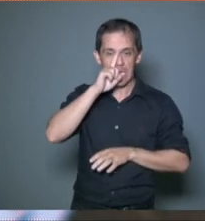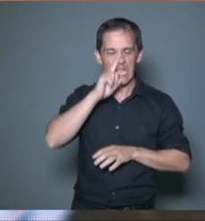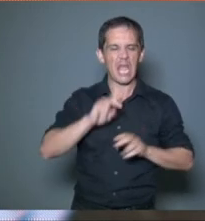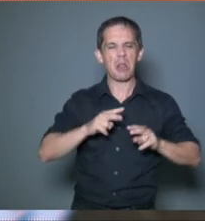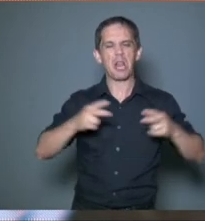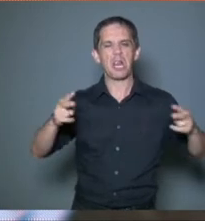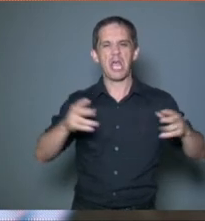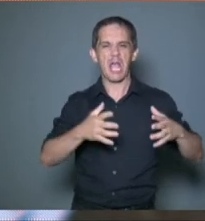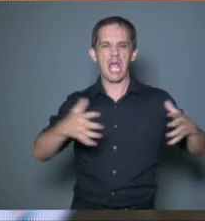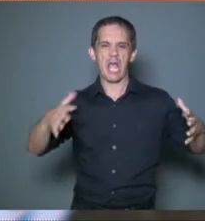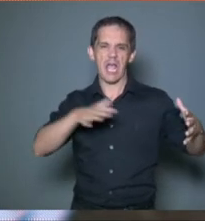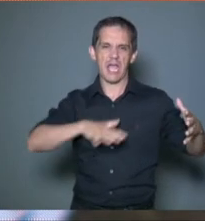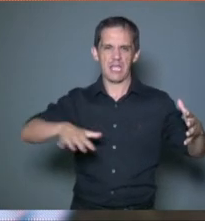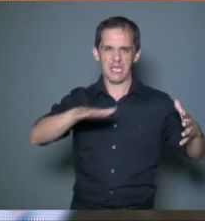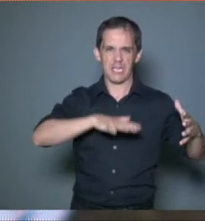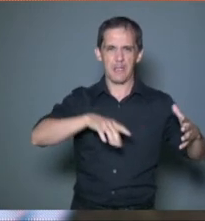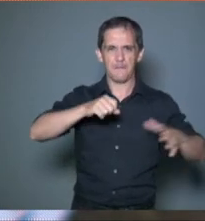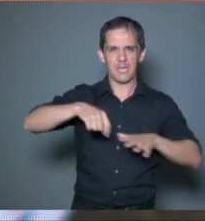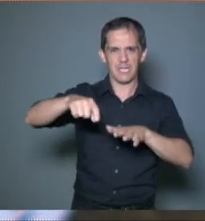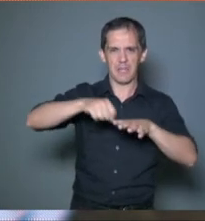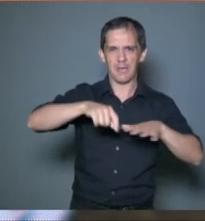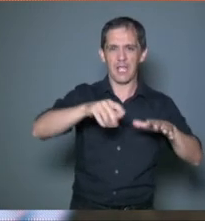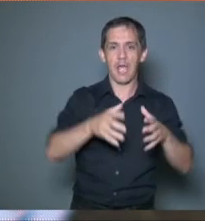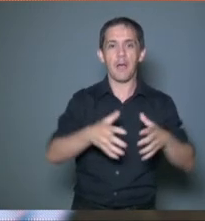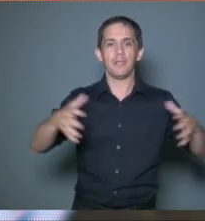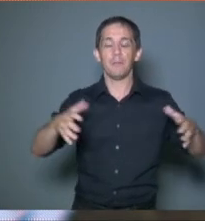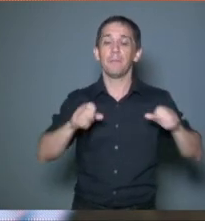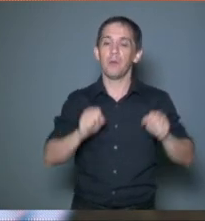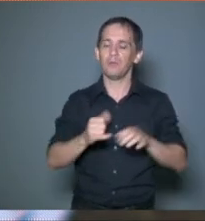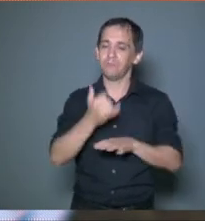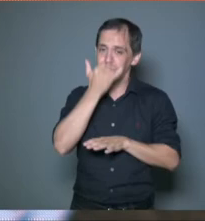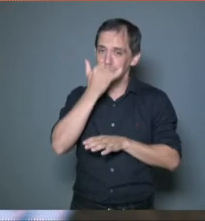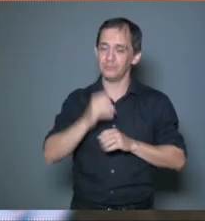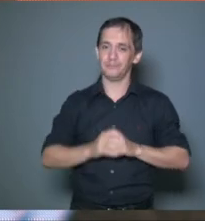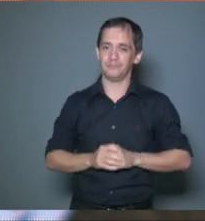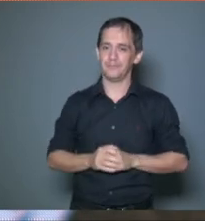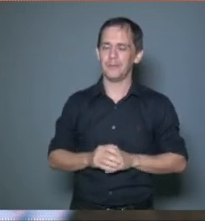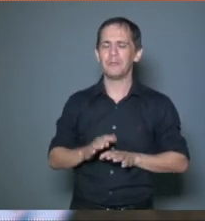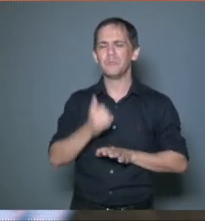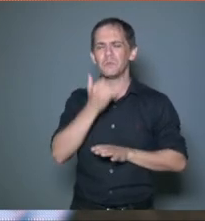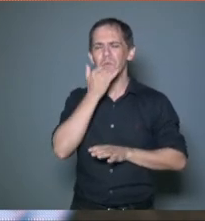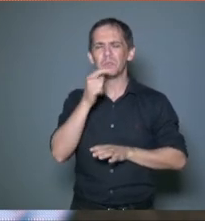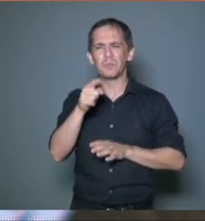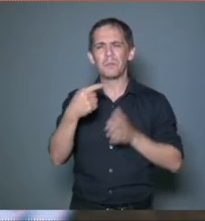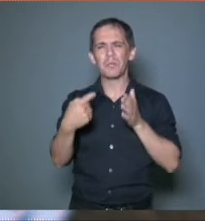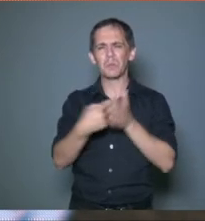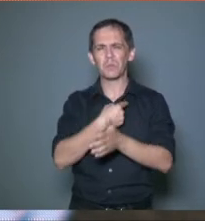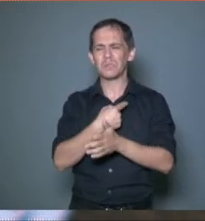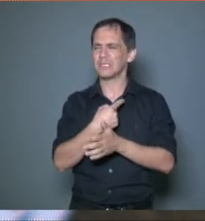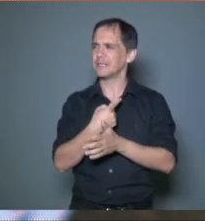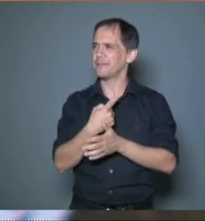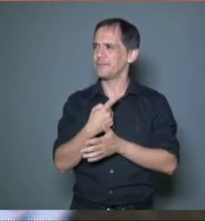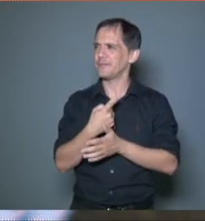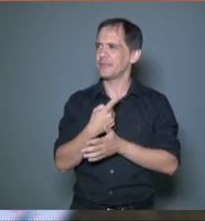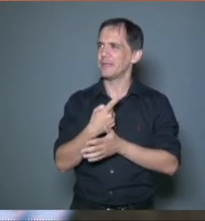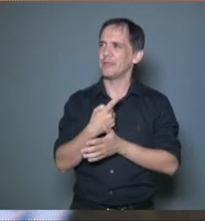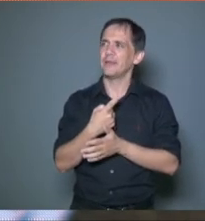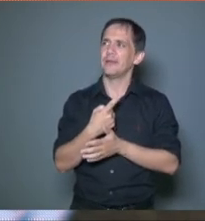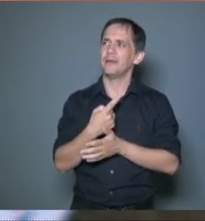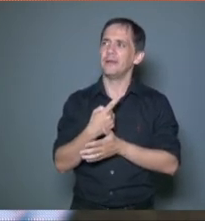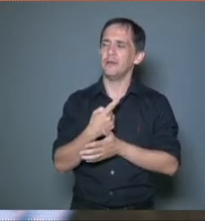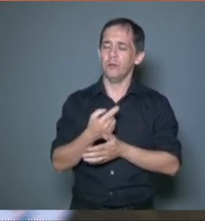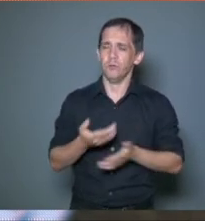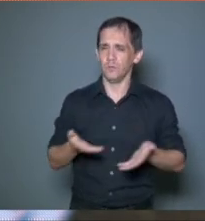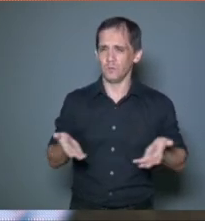hedging. Today, we are more hedged for 2023 in terms of input than in commodity